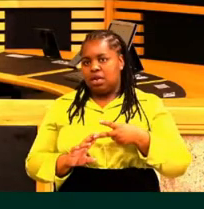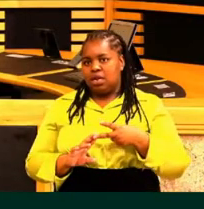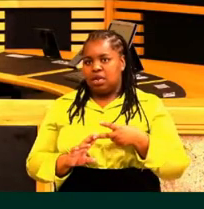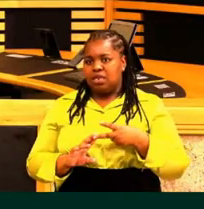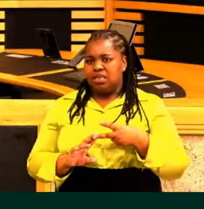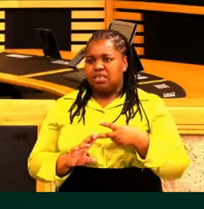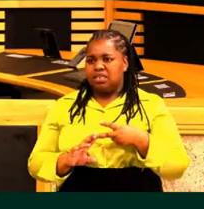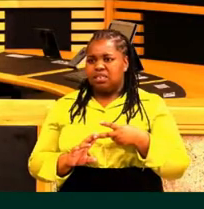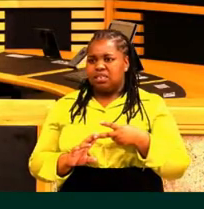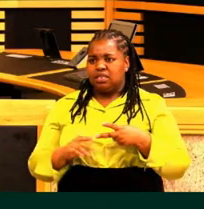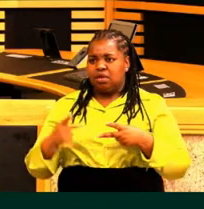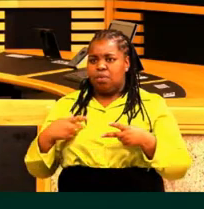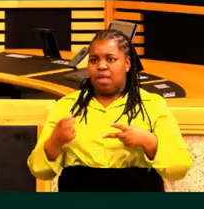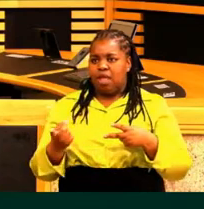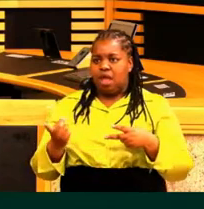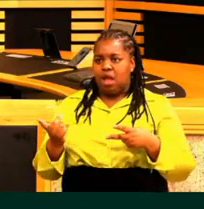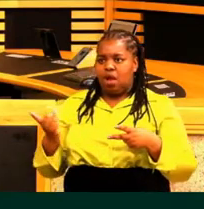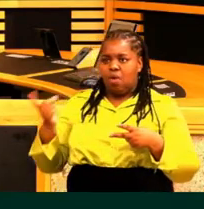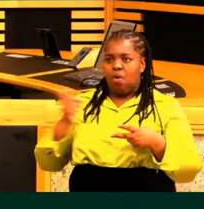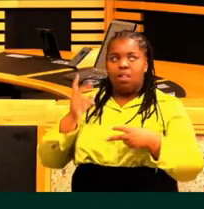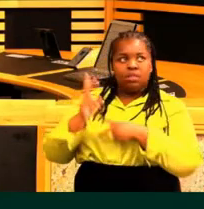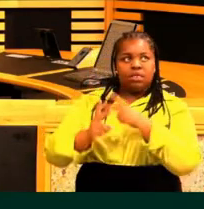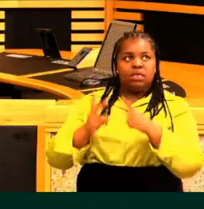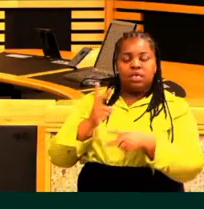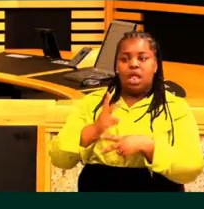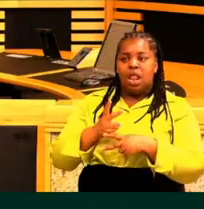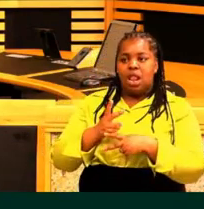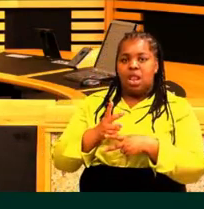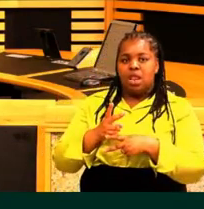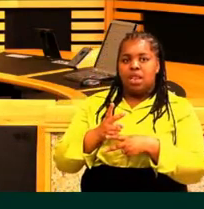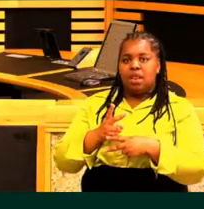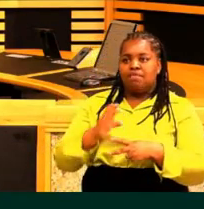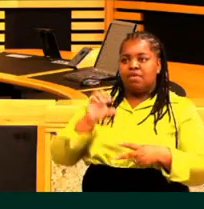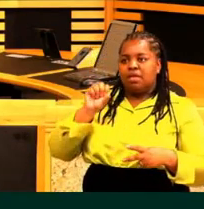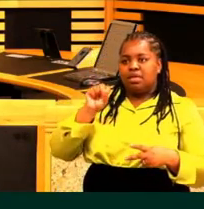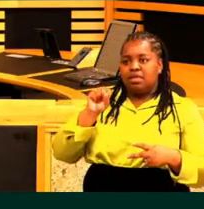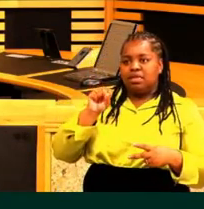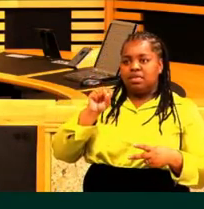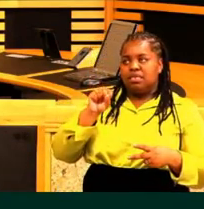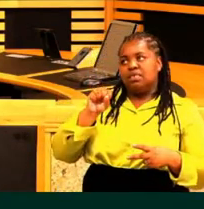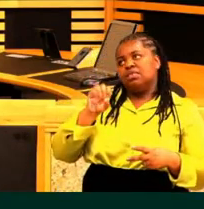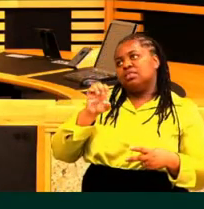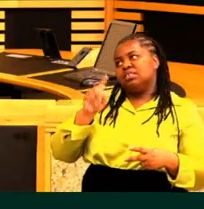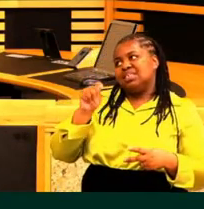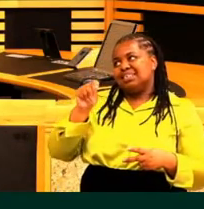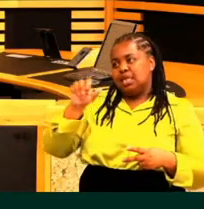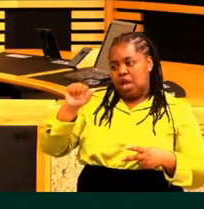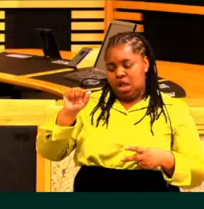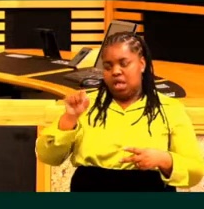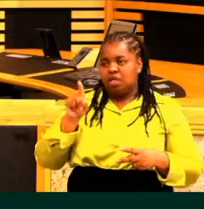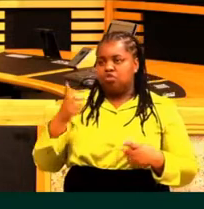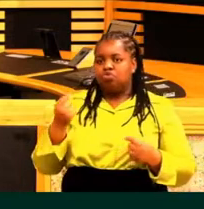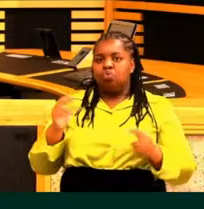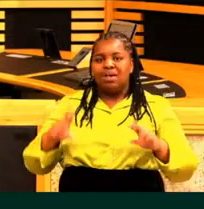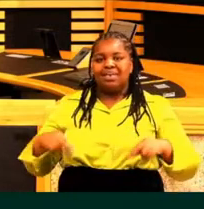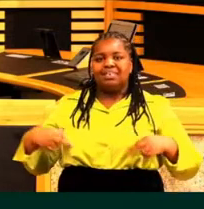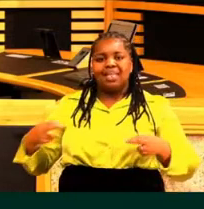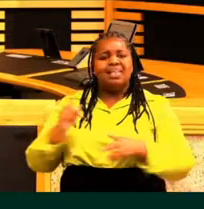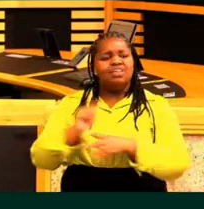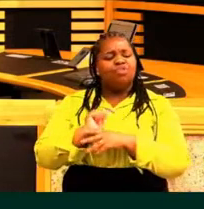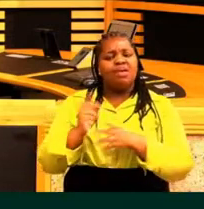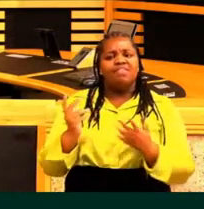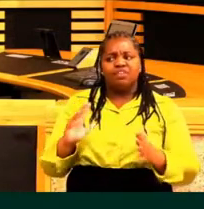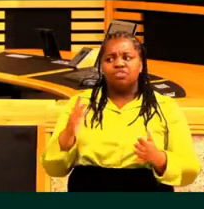have called upon the sea the the Sita that deals with retail as well after all those training